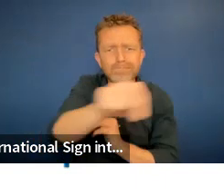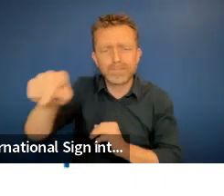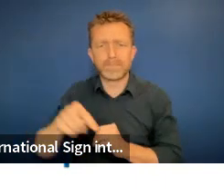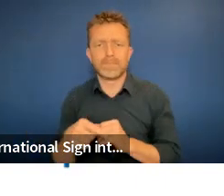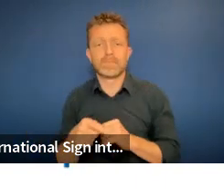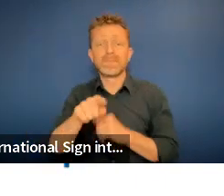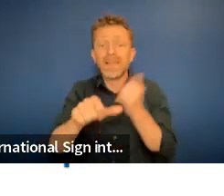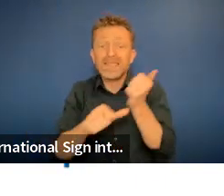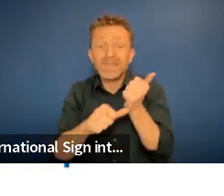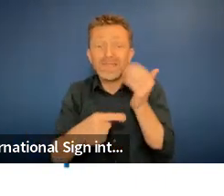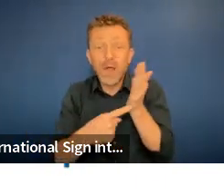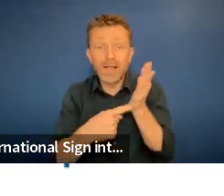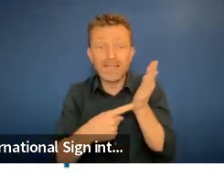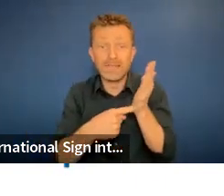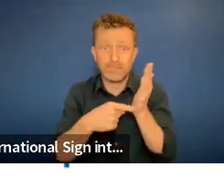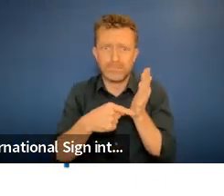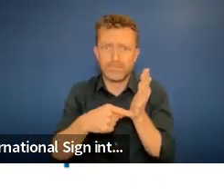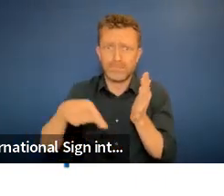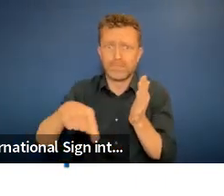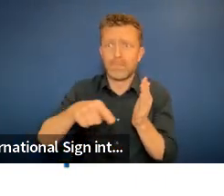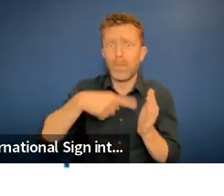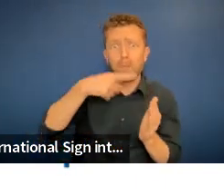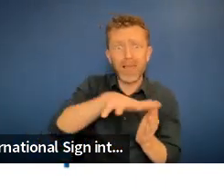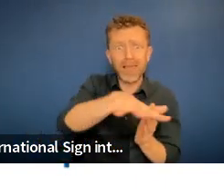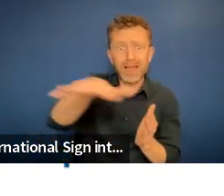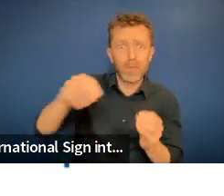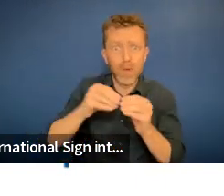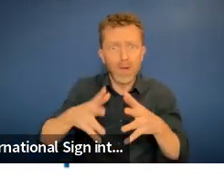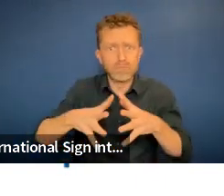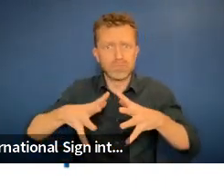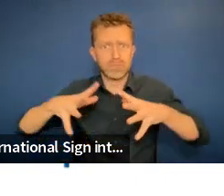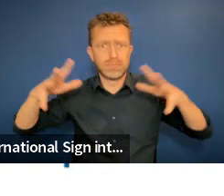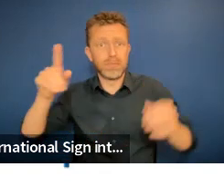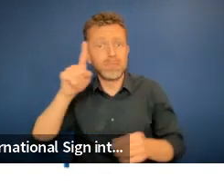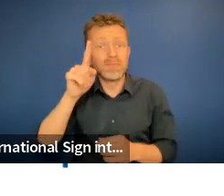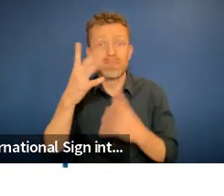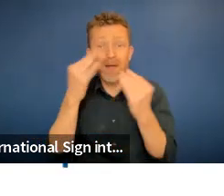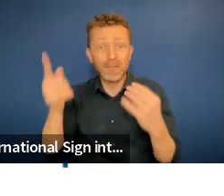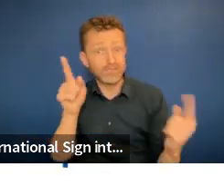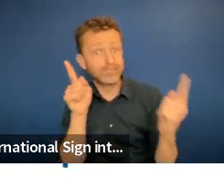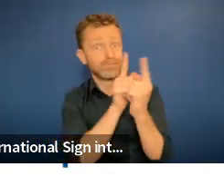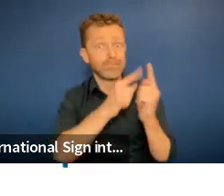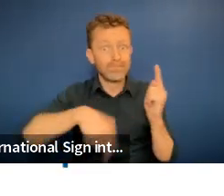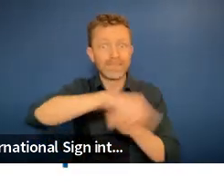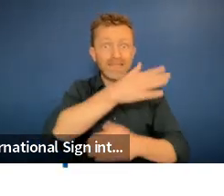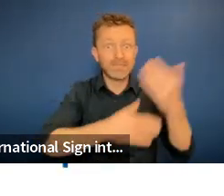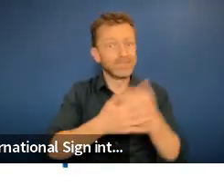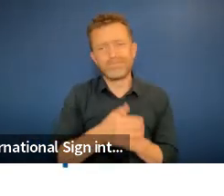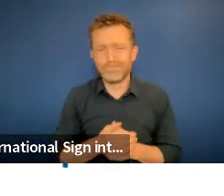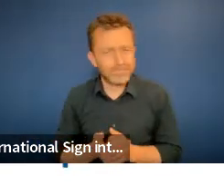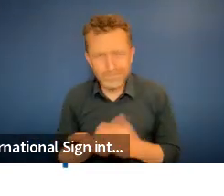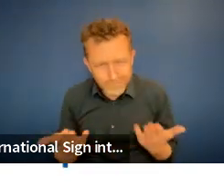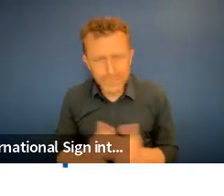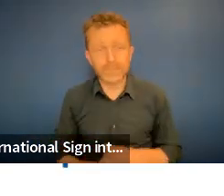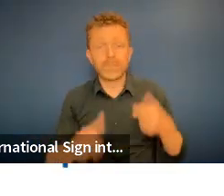assistive technology into health system, into education system, into social protection system, but more, and in that